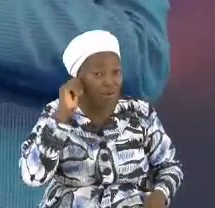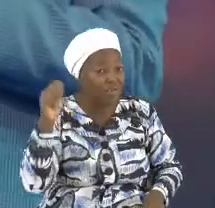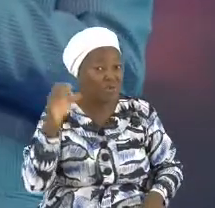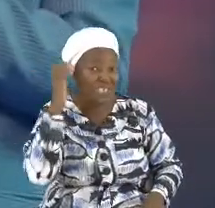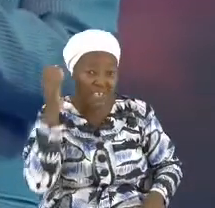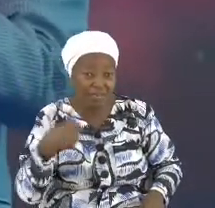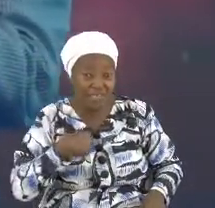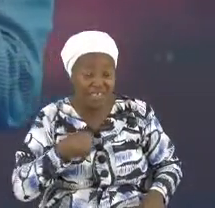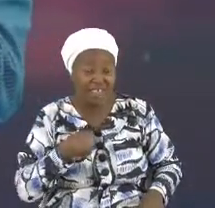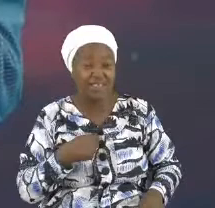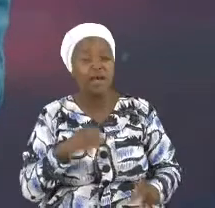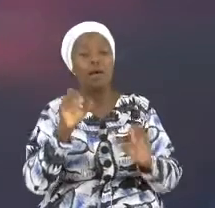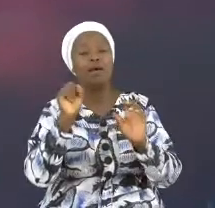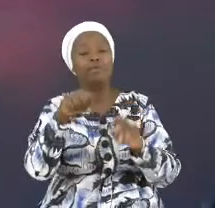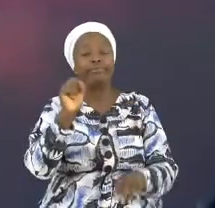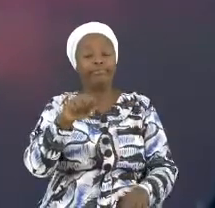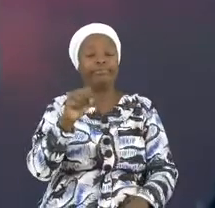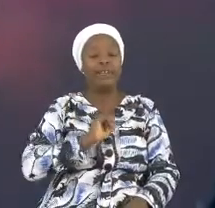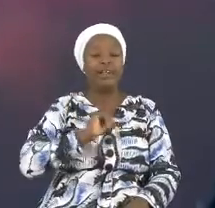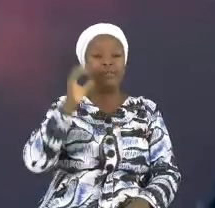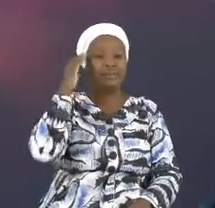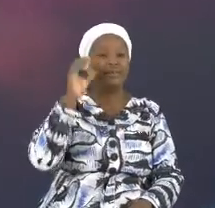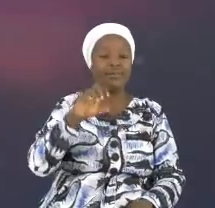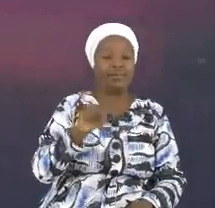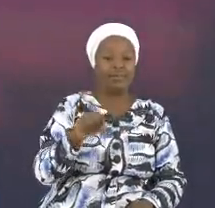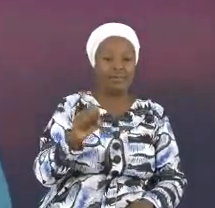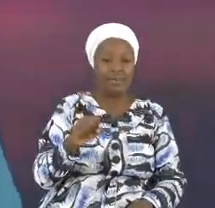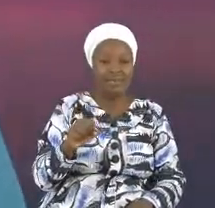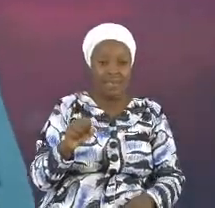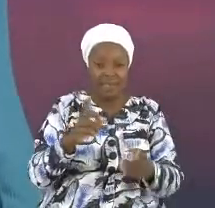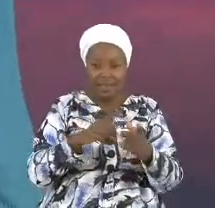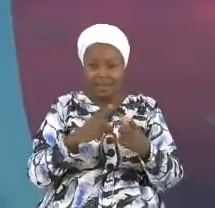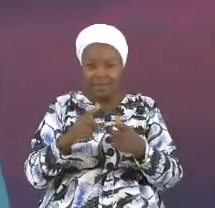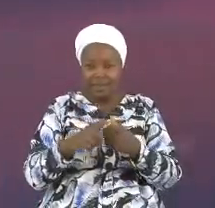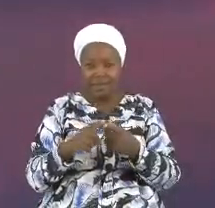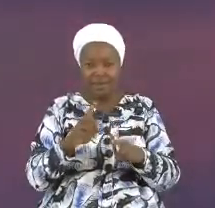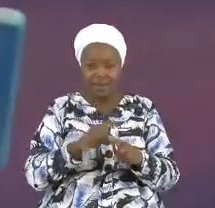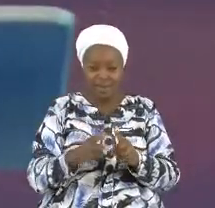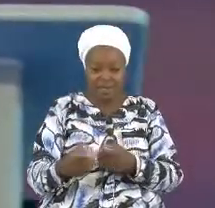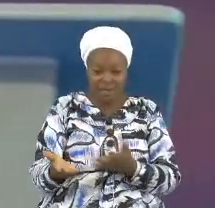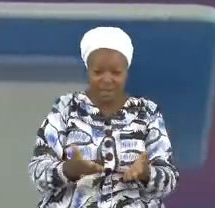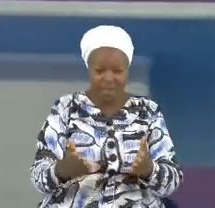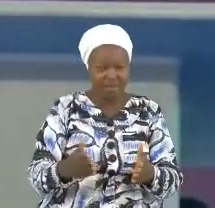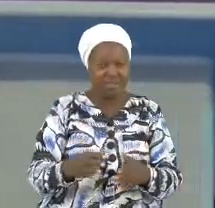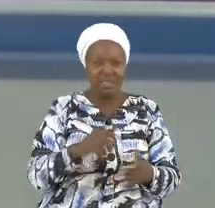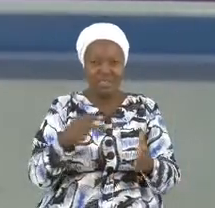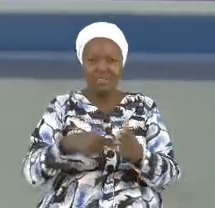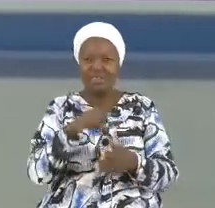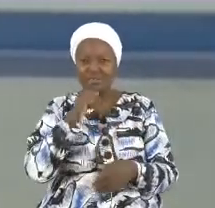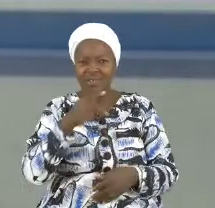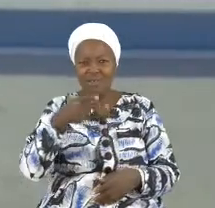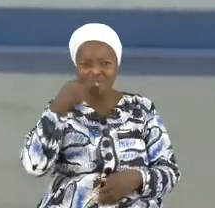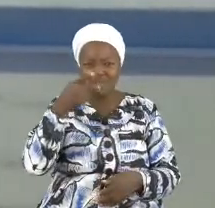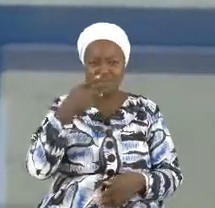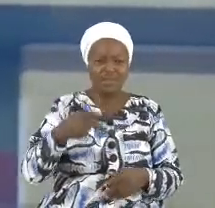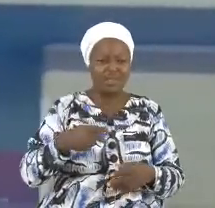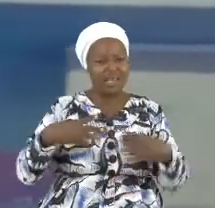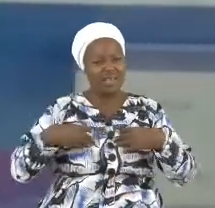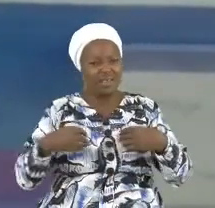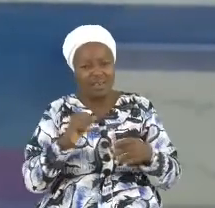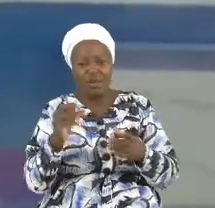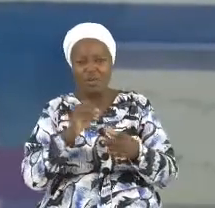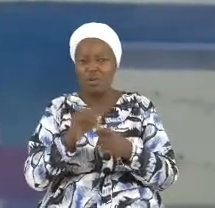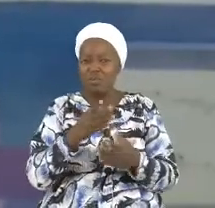And then here, this is not Pentecostal healing, something. He said,